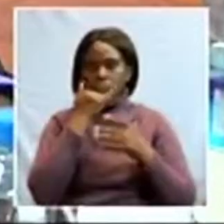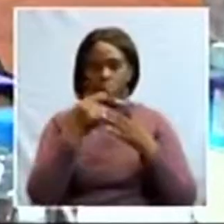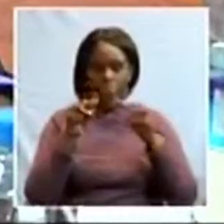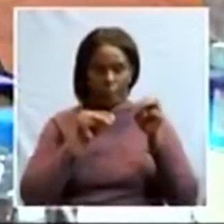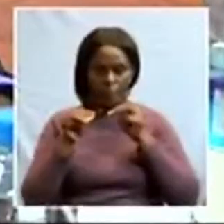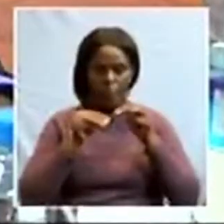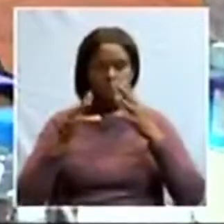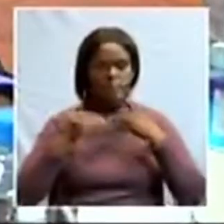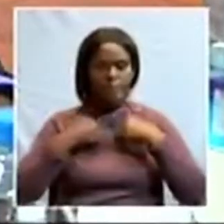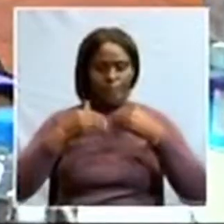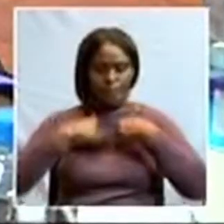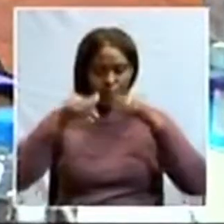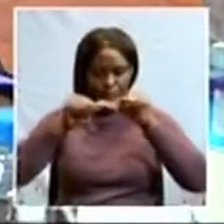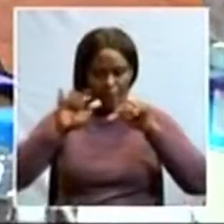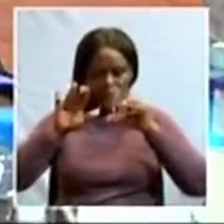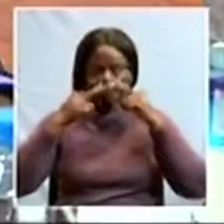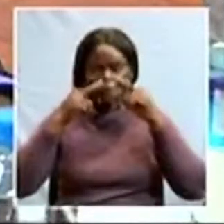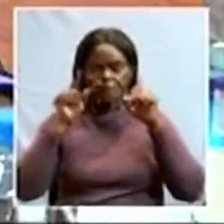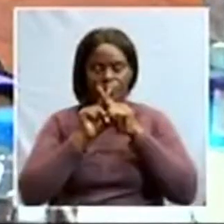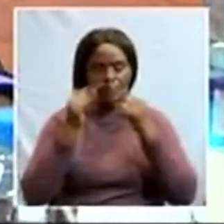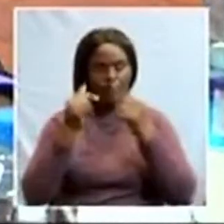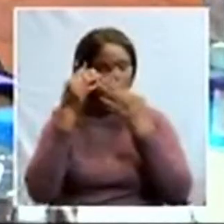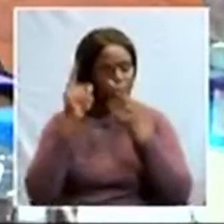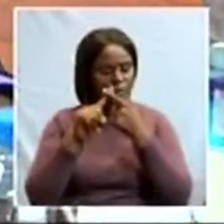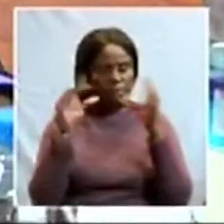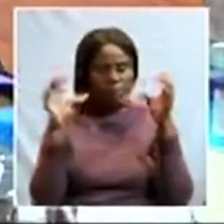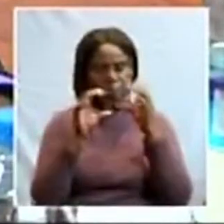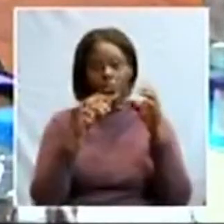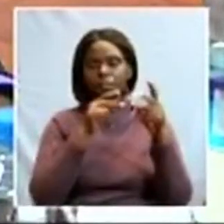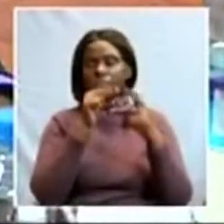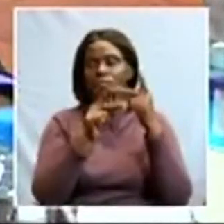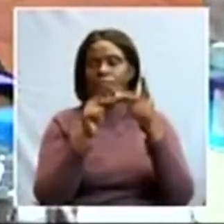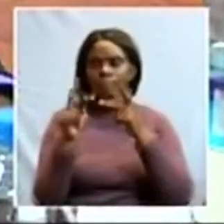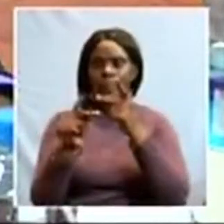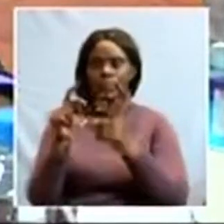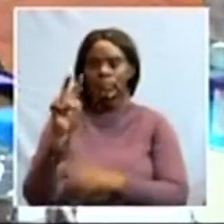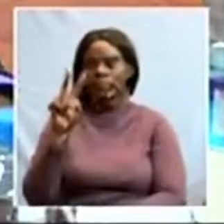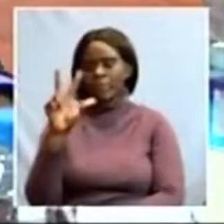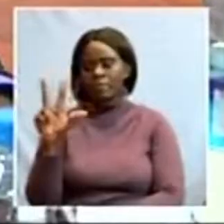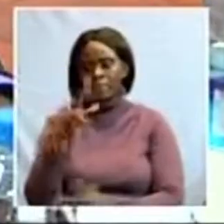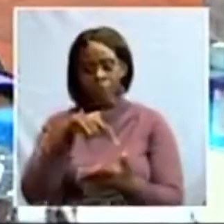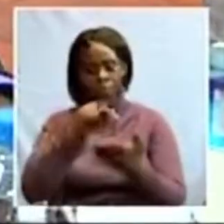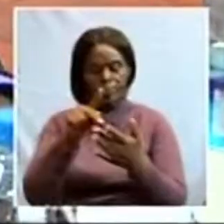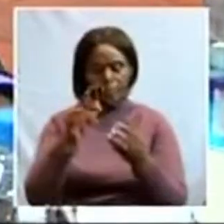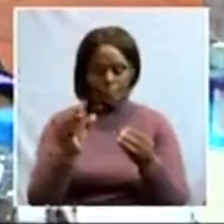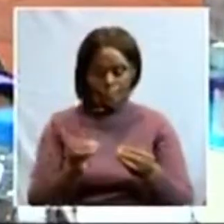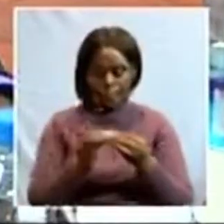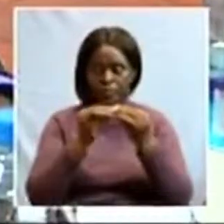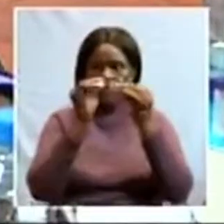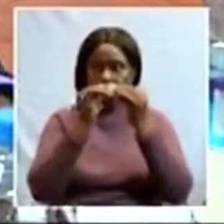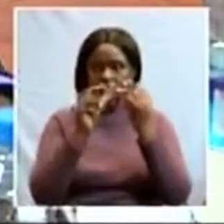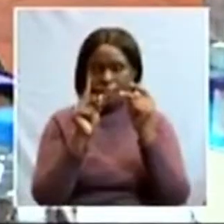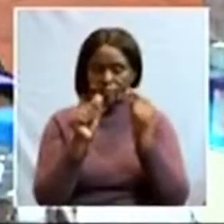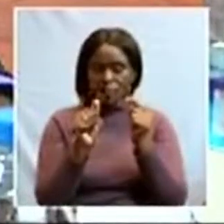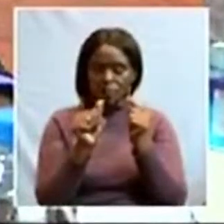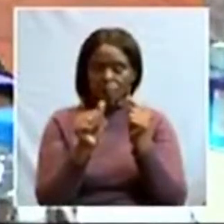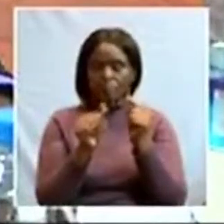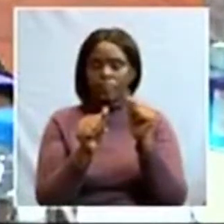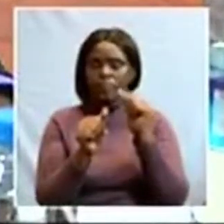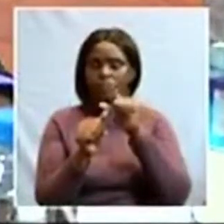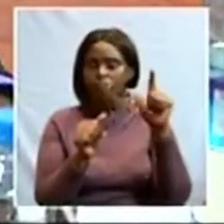Management acknowledges the auditor's finding and wish to state that council processed 23 payments amounting